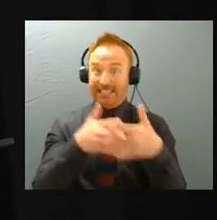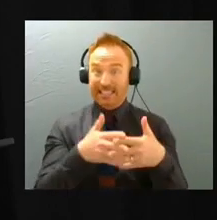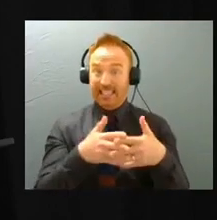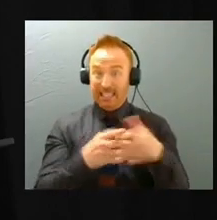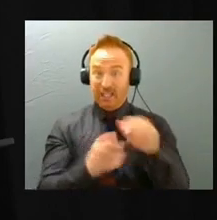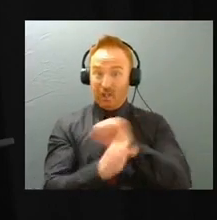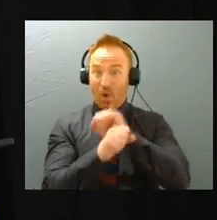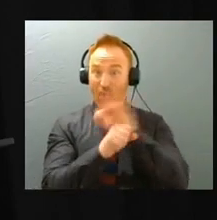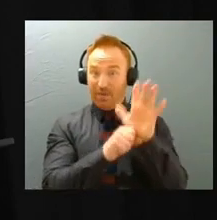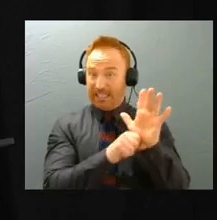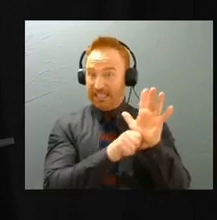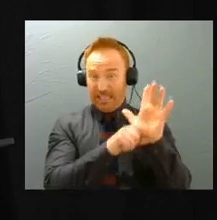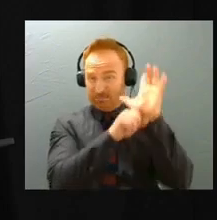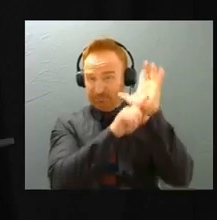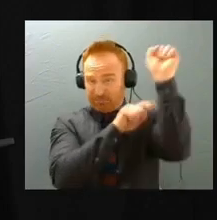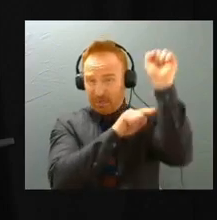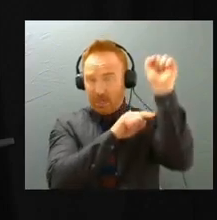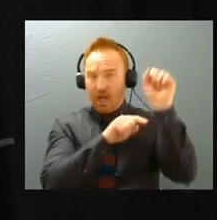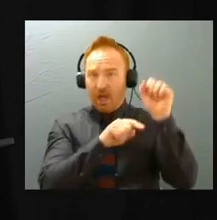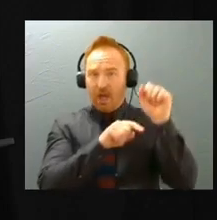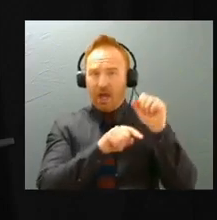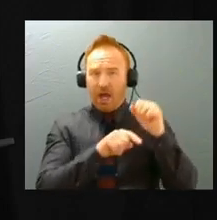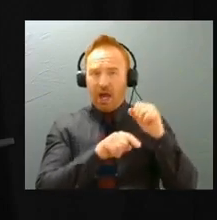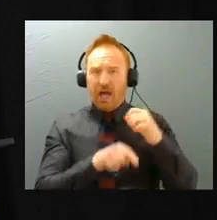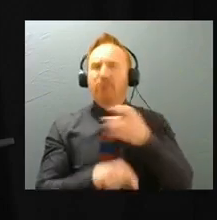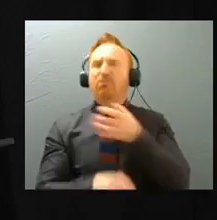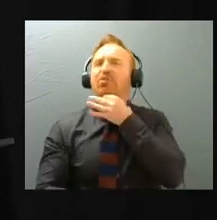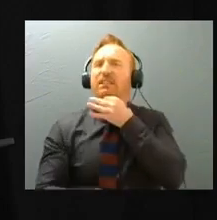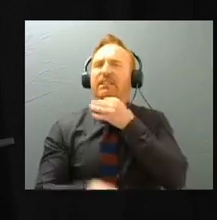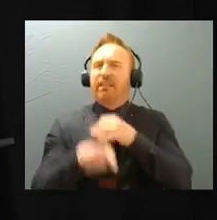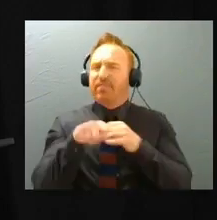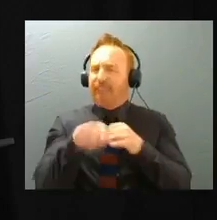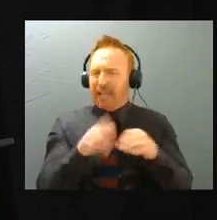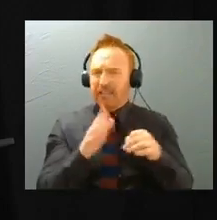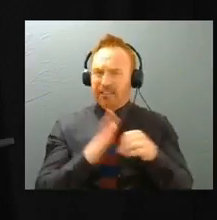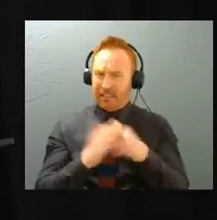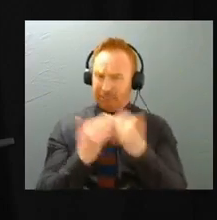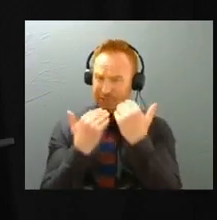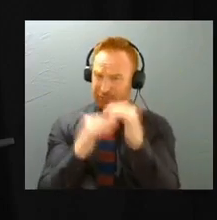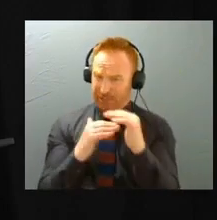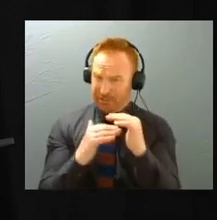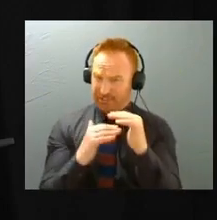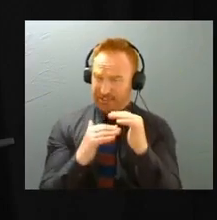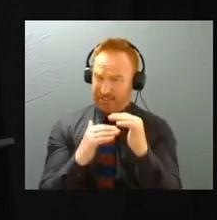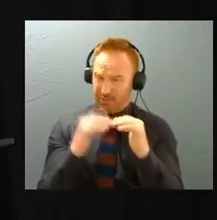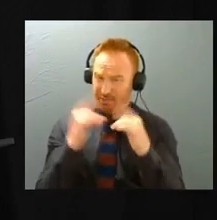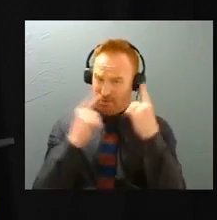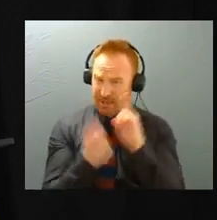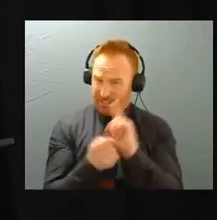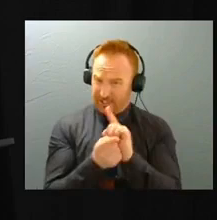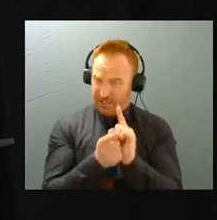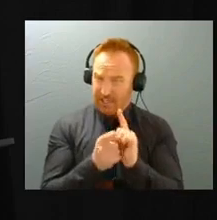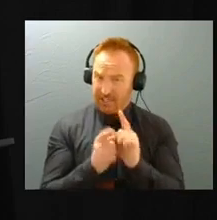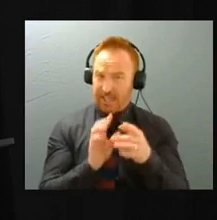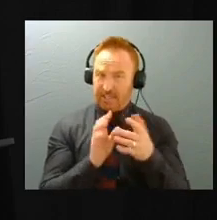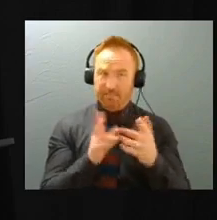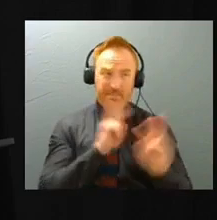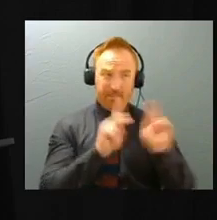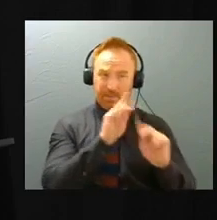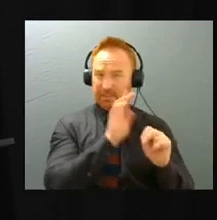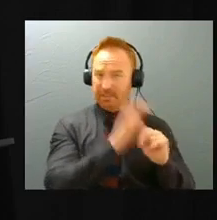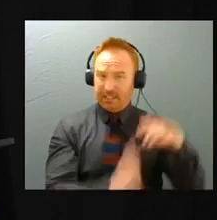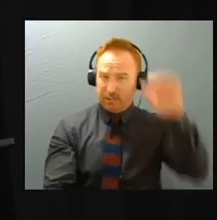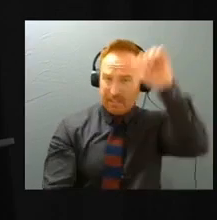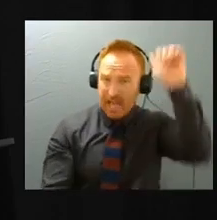given to changing the restrictions in terms of people coming through to Alaska or going down